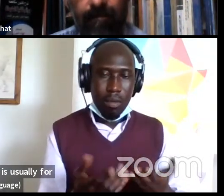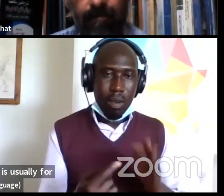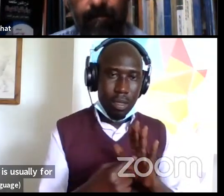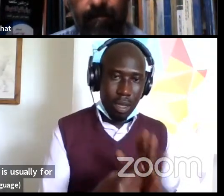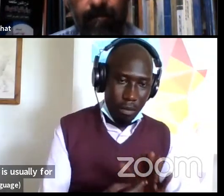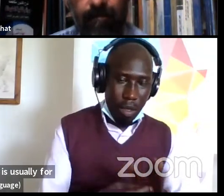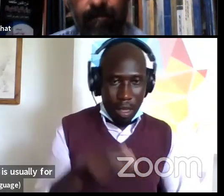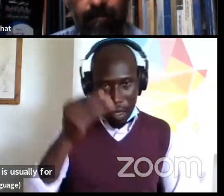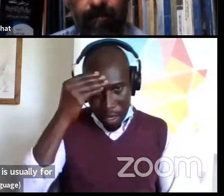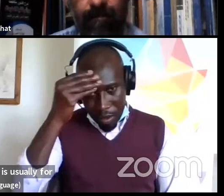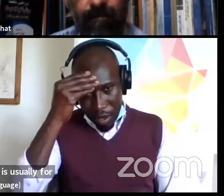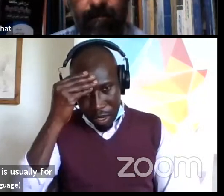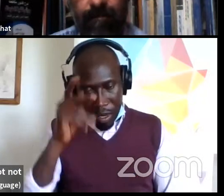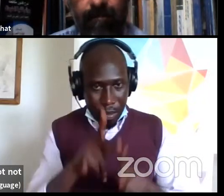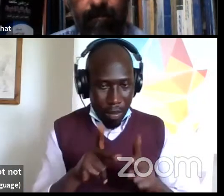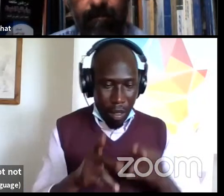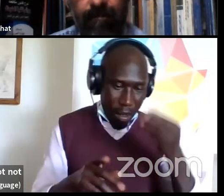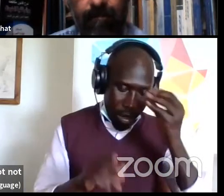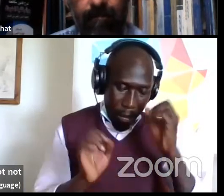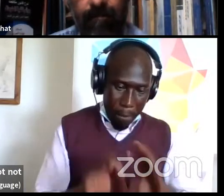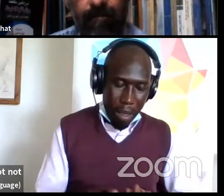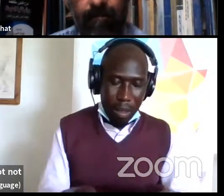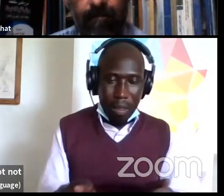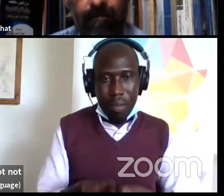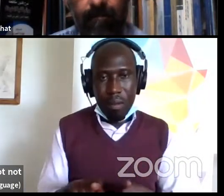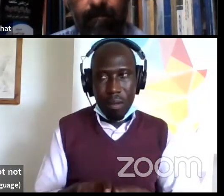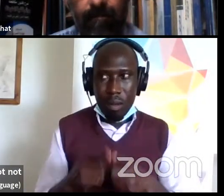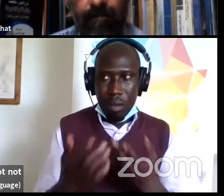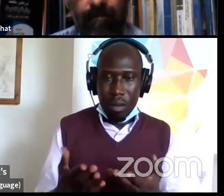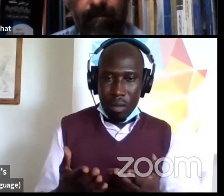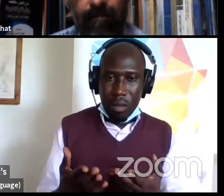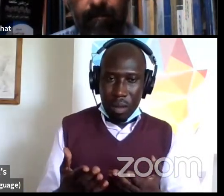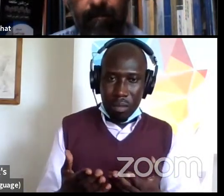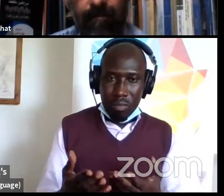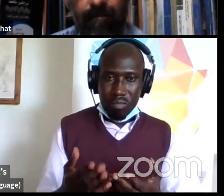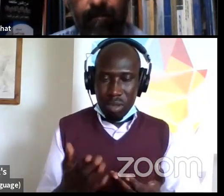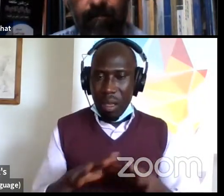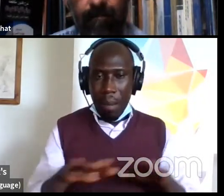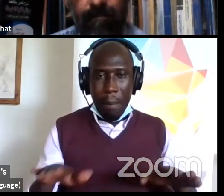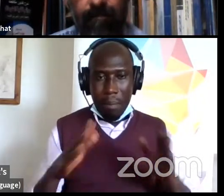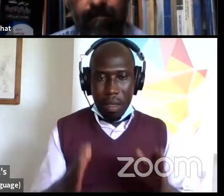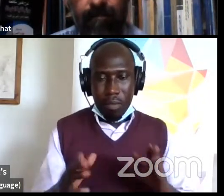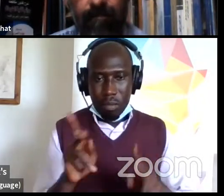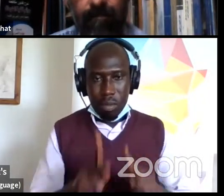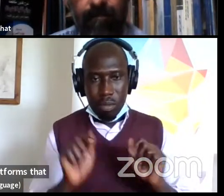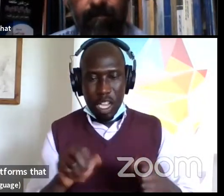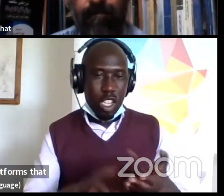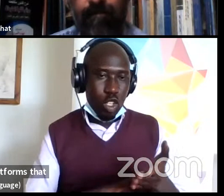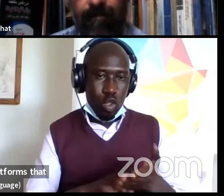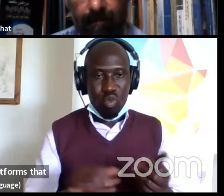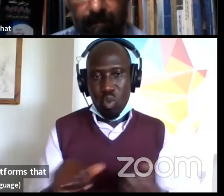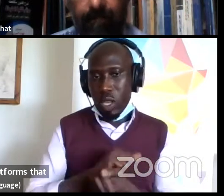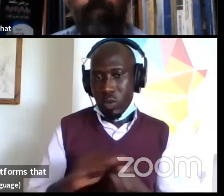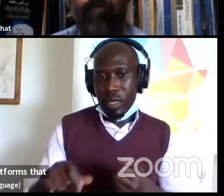like not widely spread. So like it's they're just platforms that people can use to waste time,